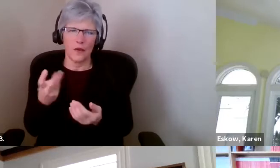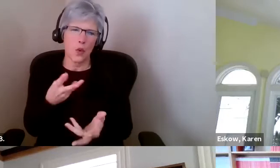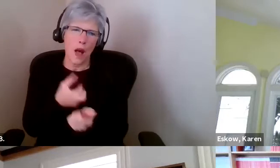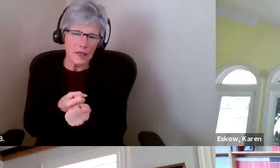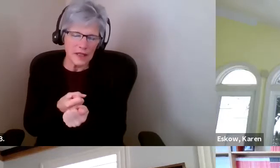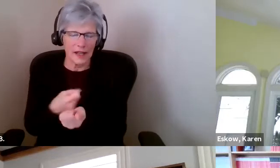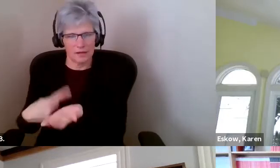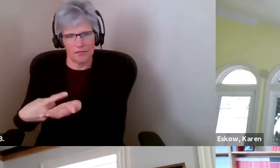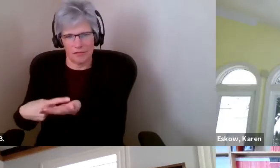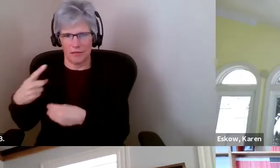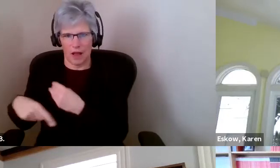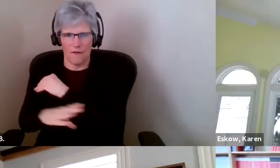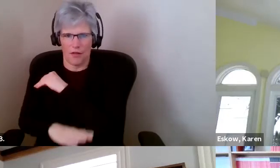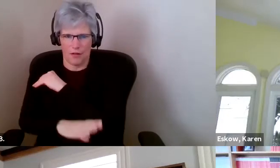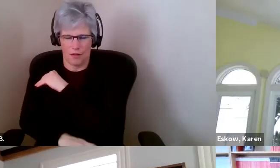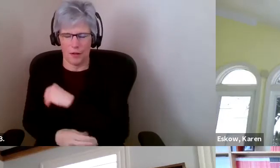with,